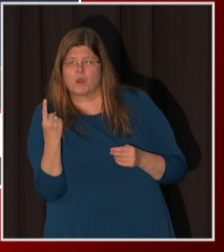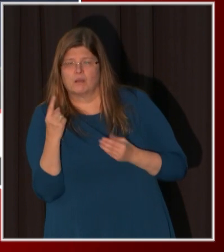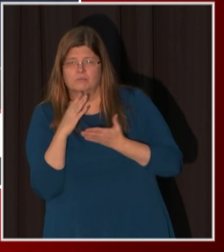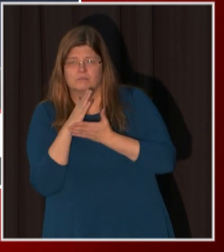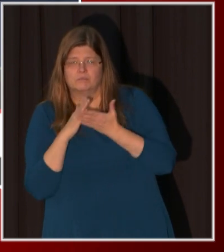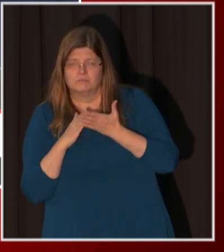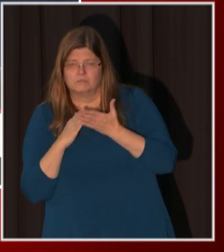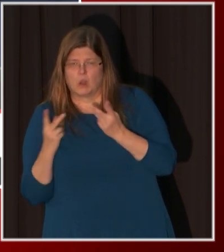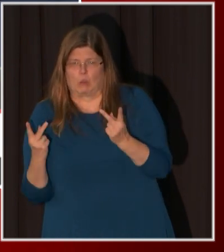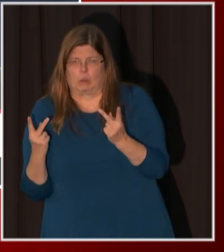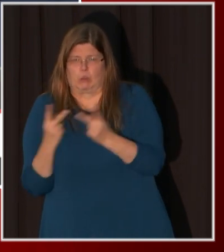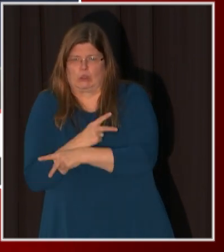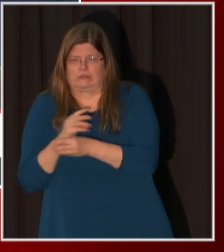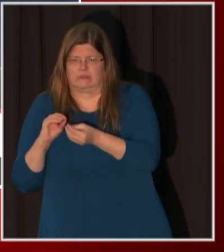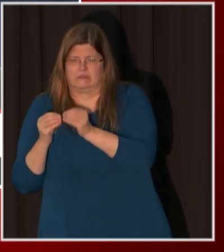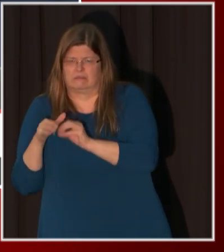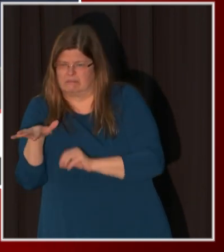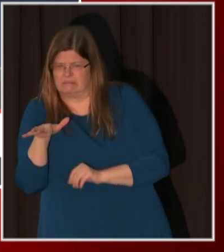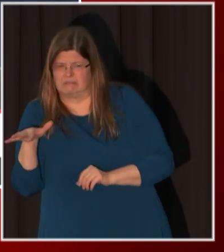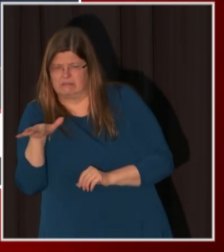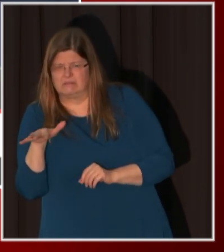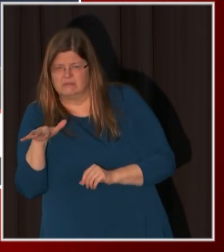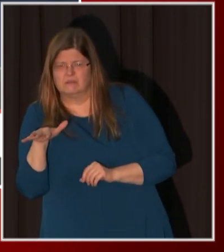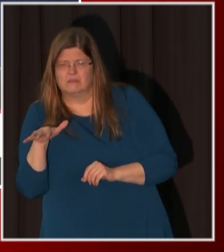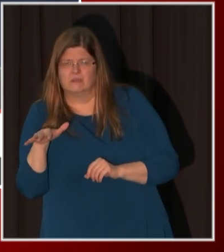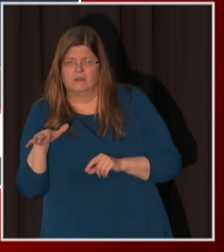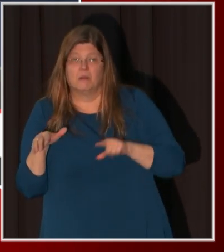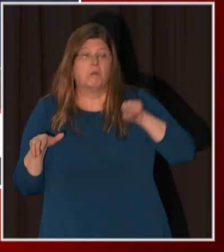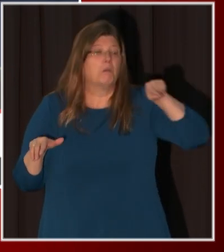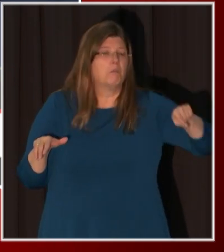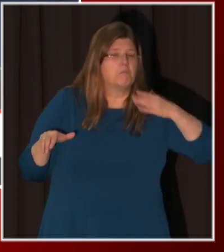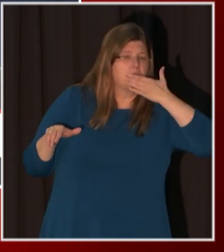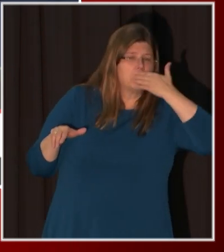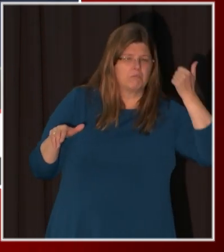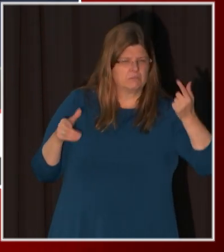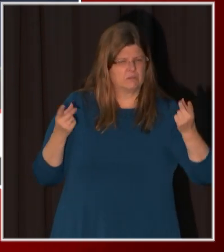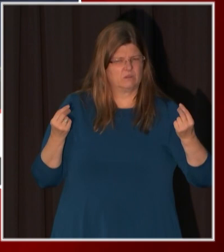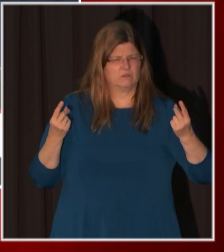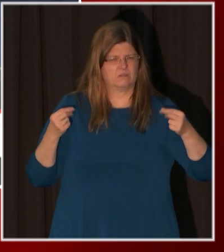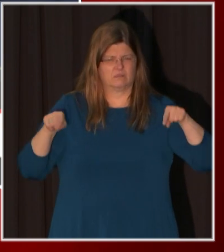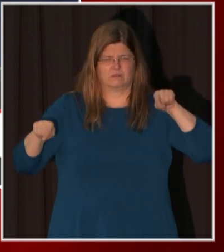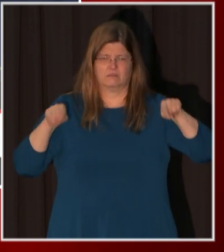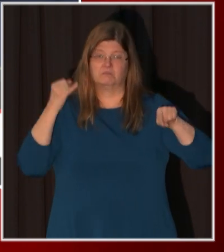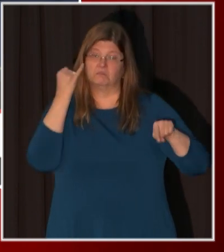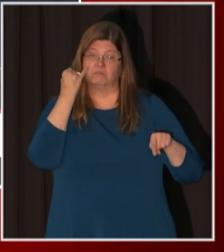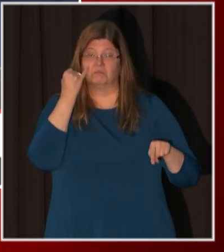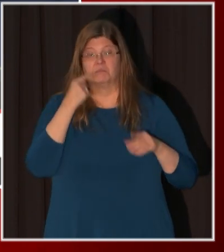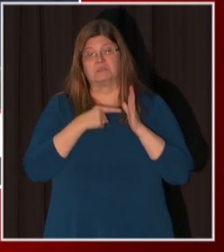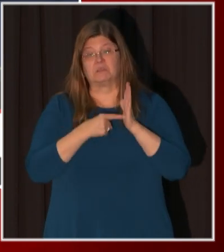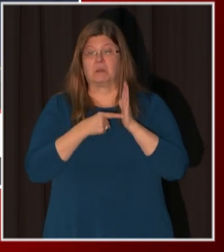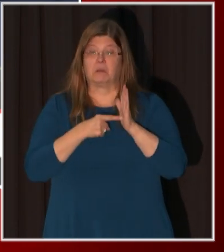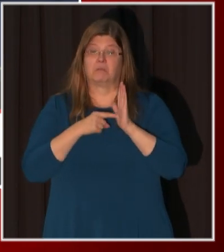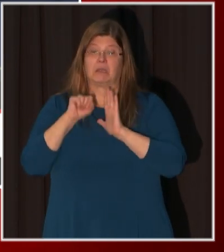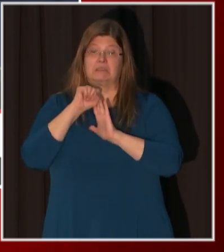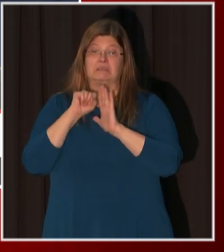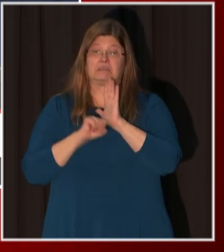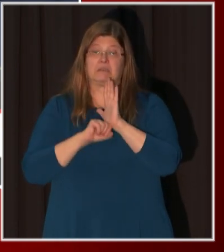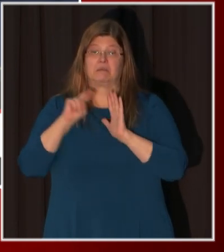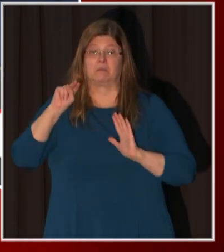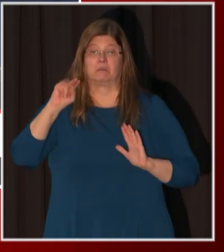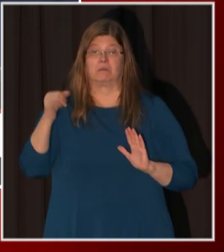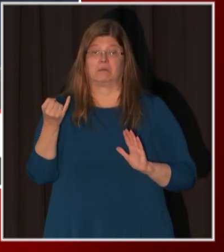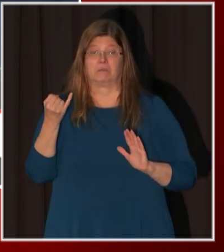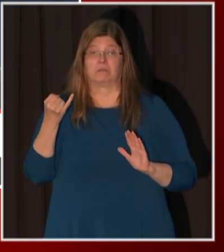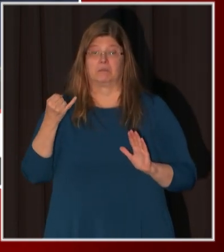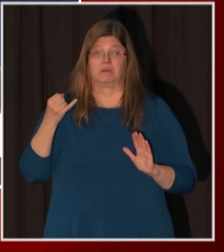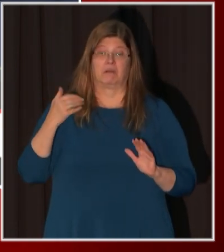that, for instance, like New Jersey has north, middle, and south regions? Do you envision opening up the whole